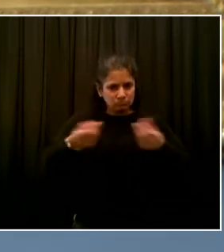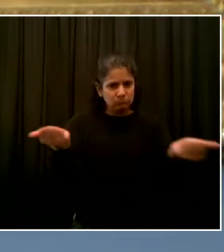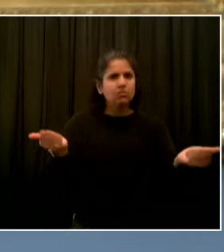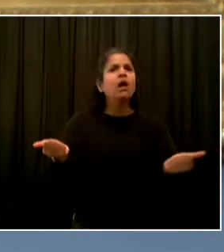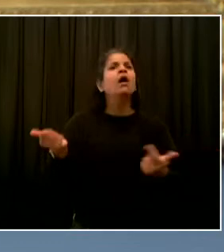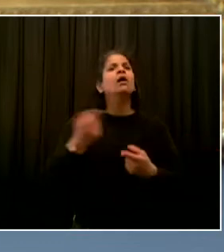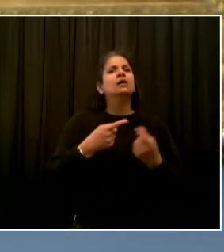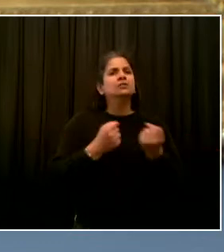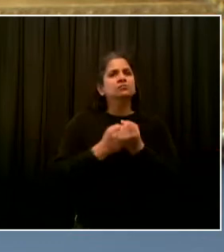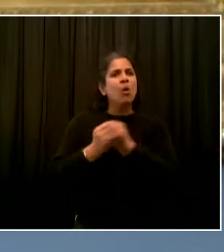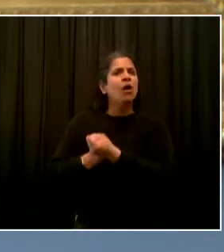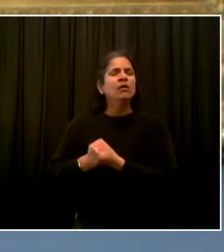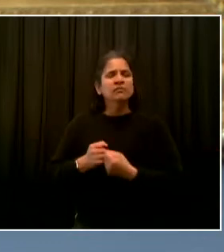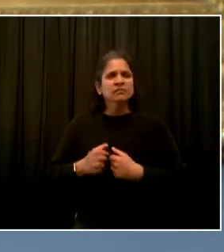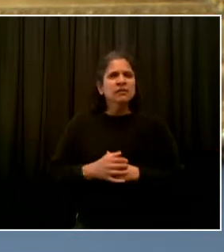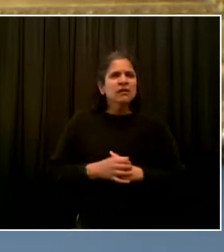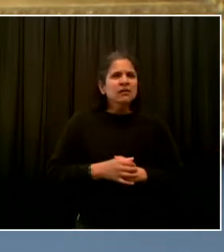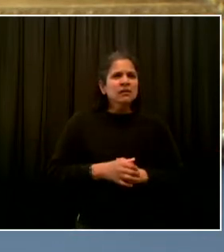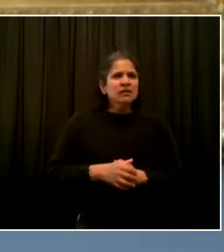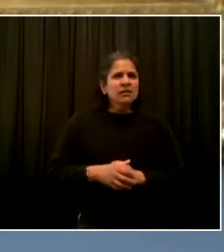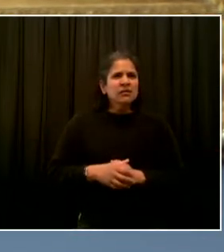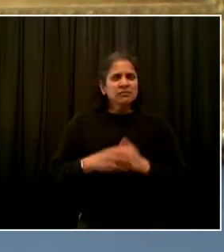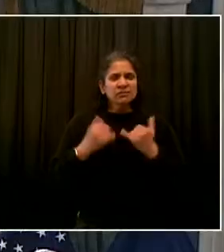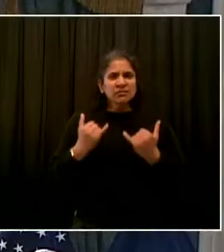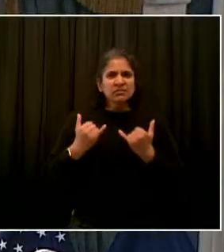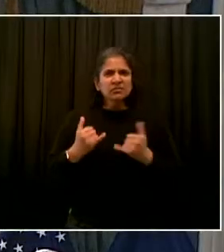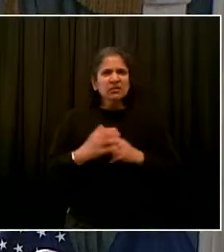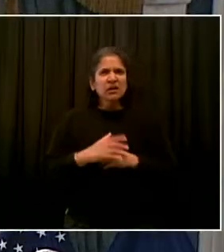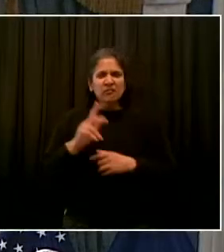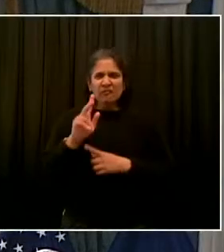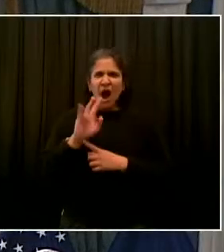variant and any future variants. Thank you.